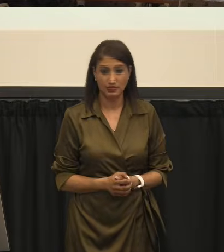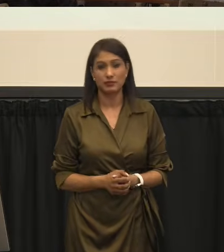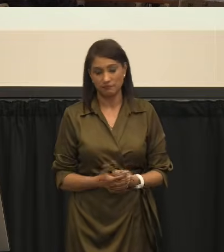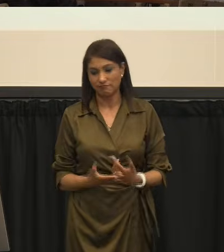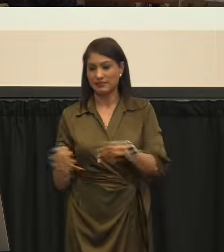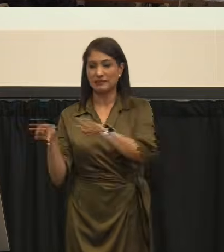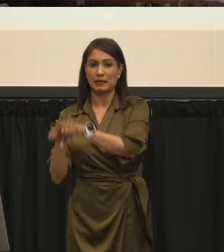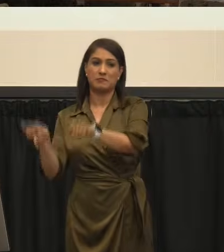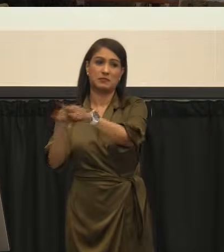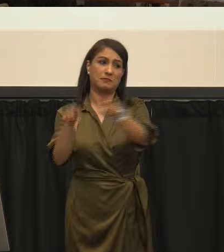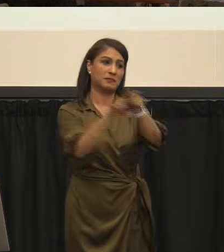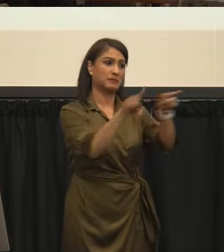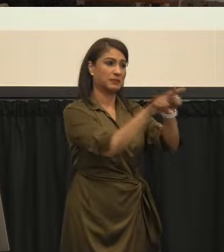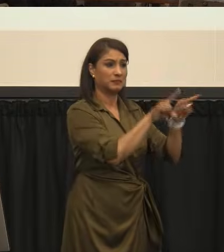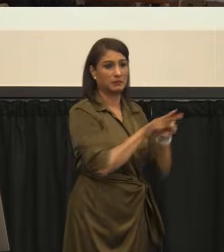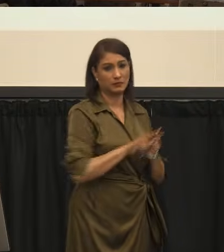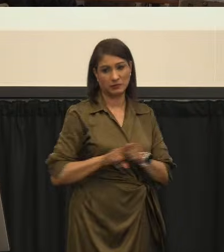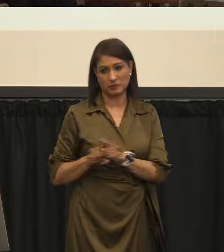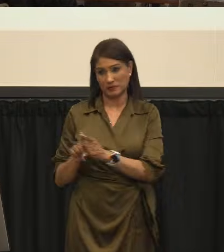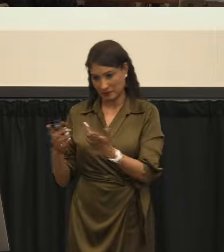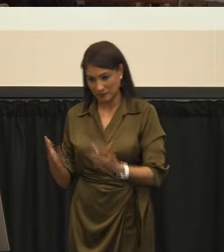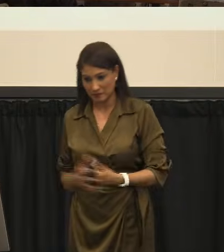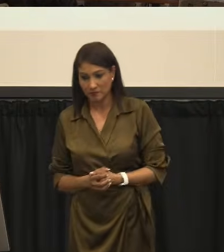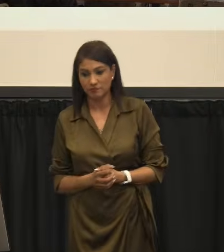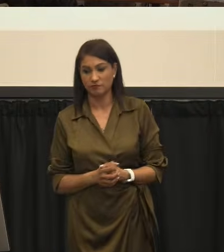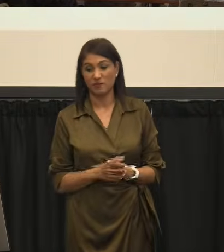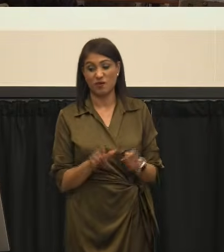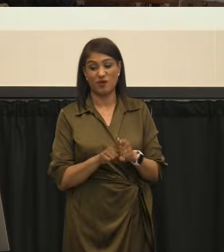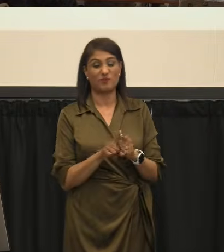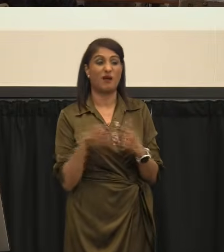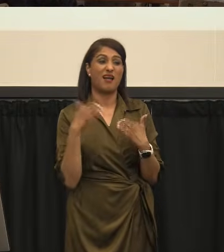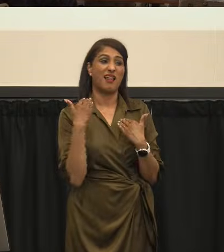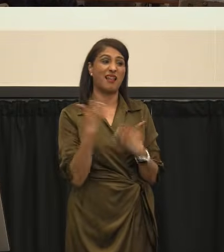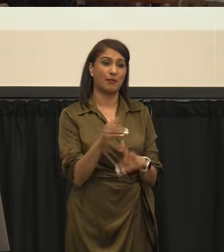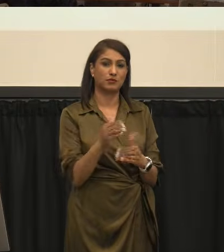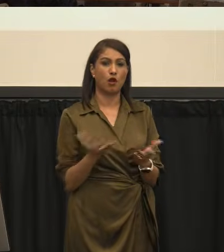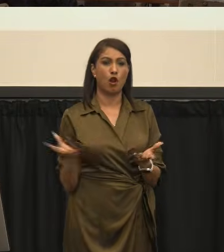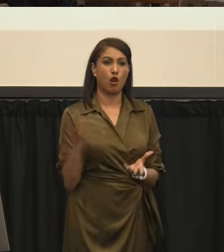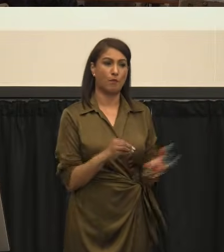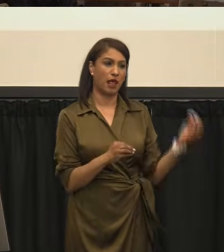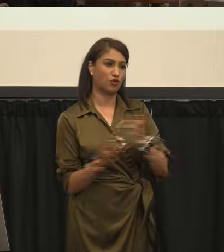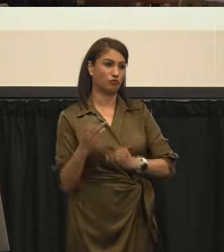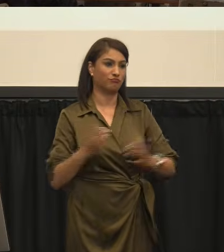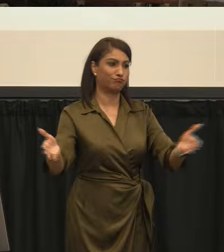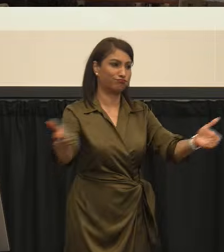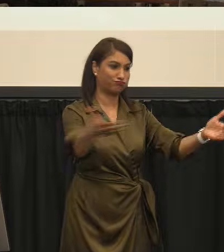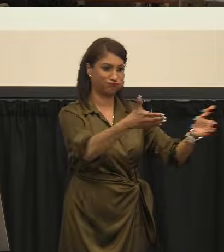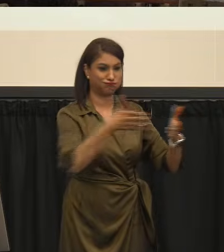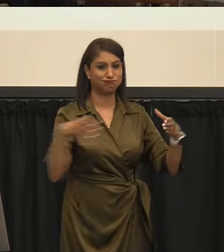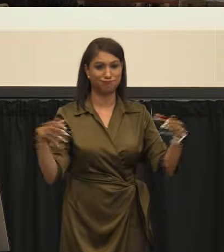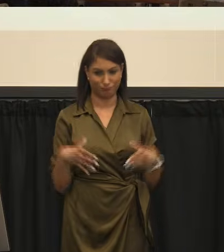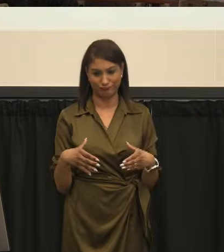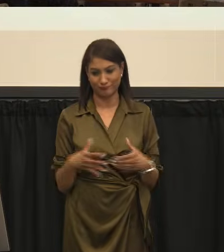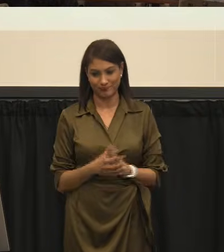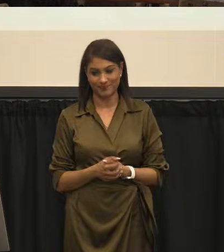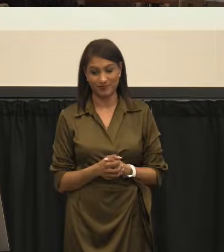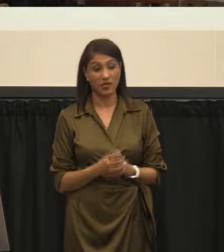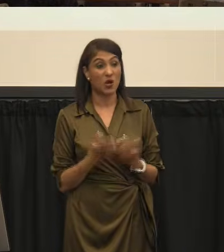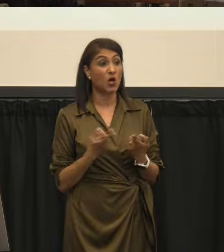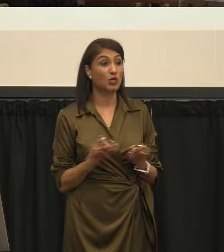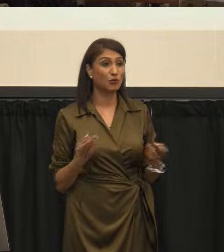of duplication happening within the community, same projects being done overall in isolation, and then limited